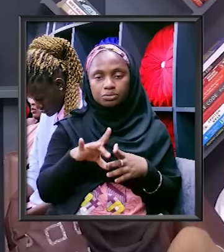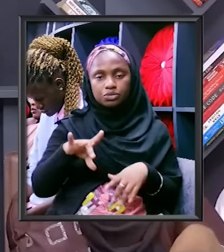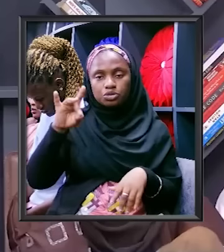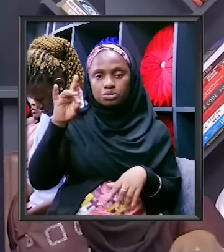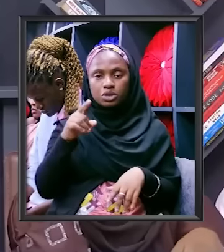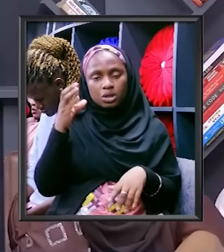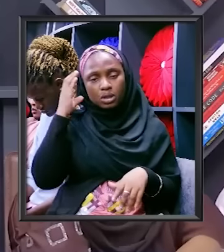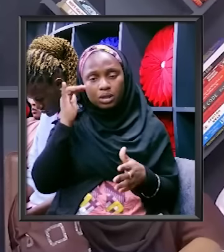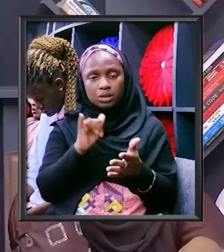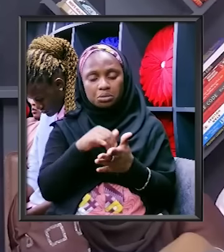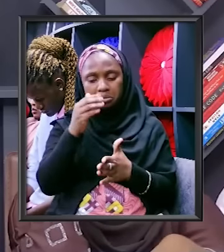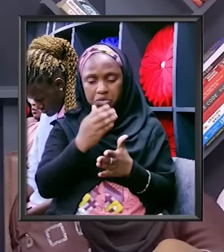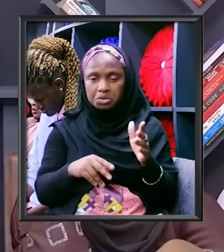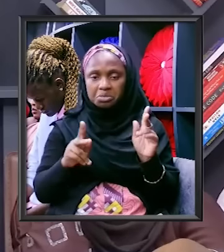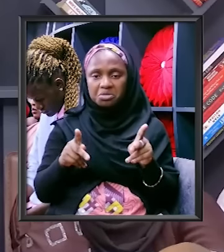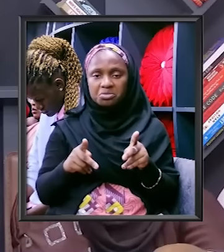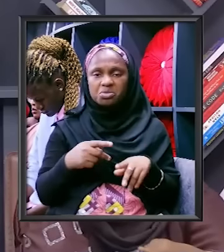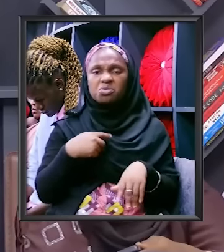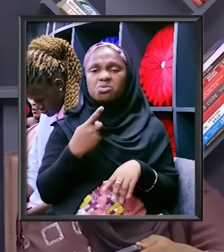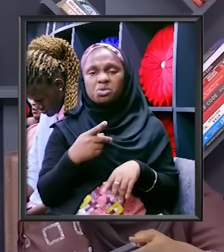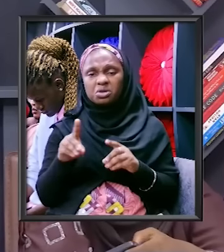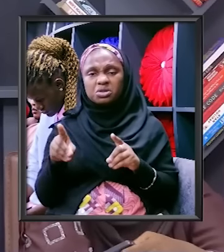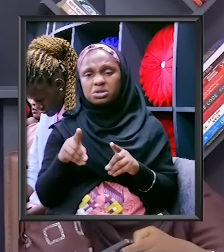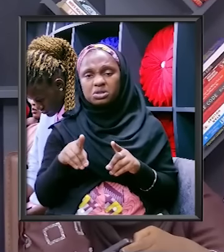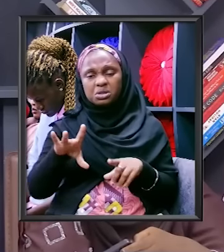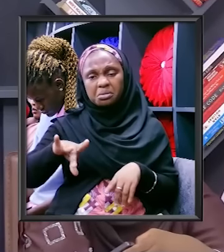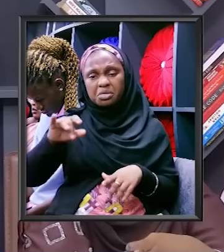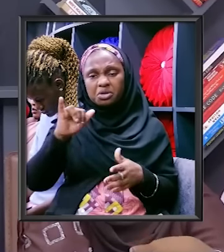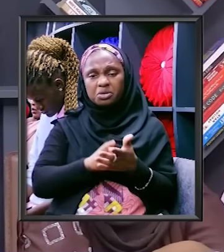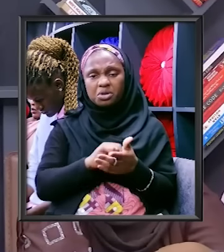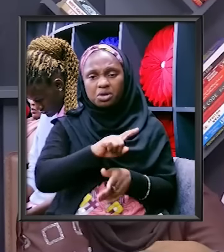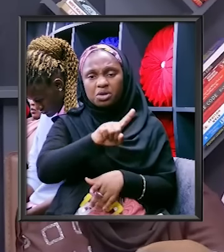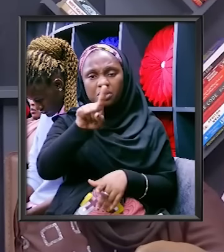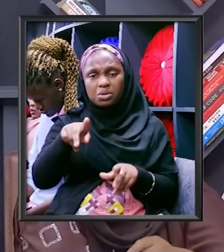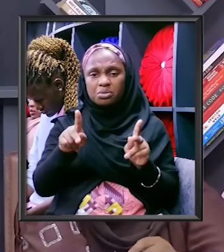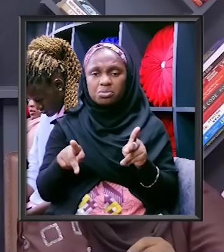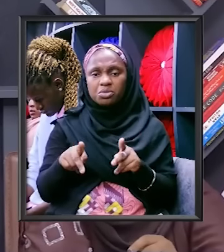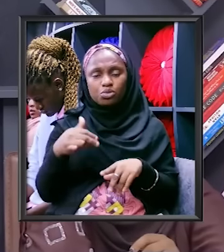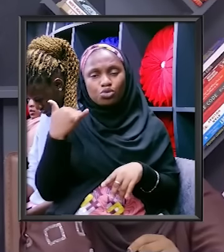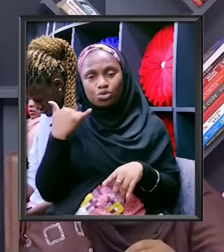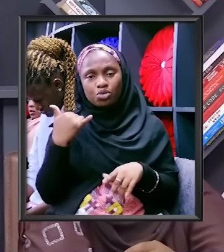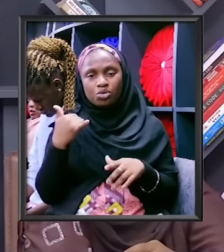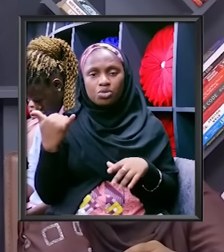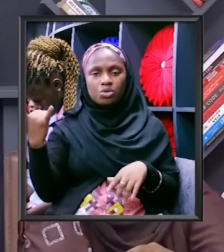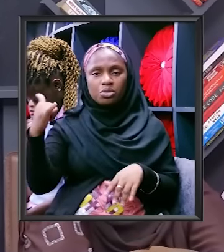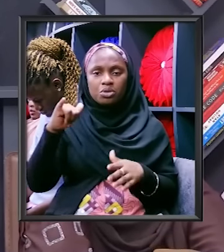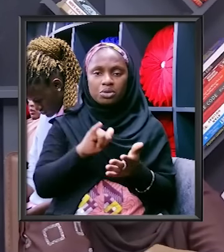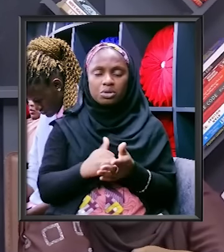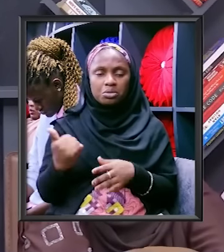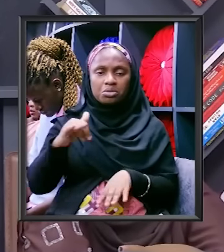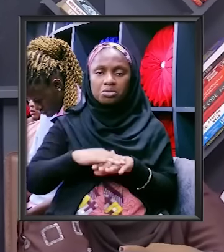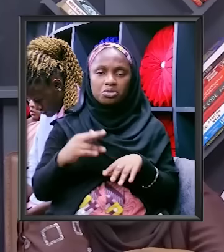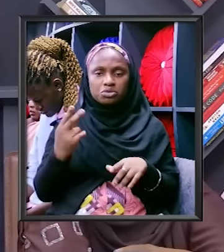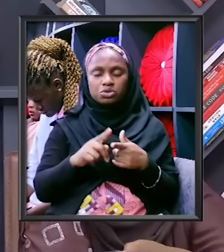go to tell her for her office. Say why she go pick those people call. Say they know they pick their call. That's what I hear.